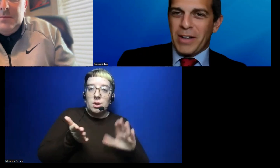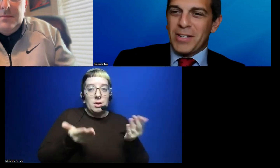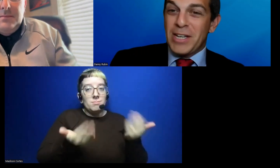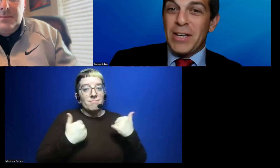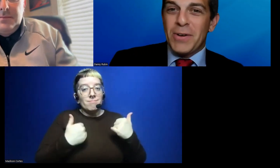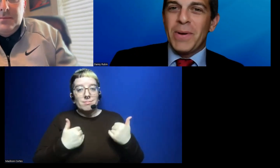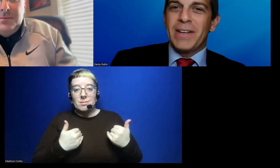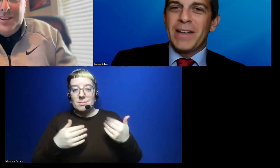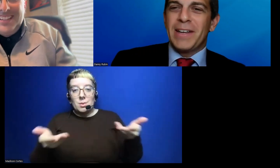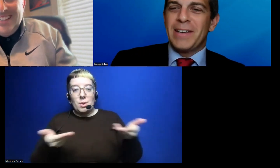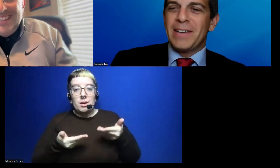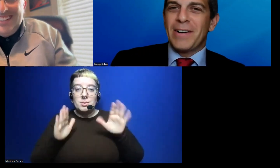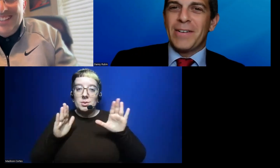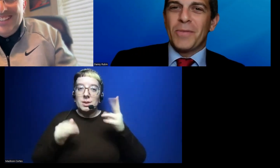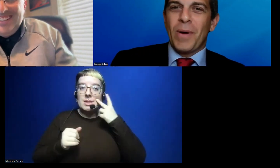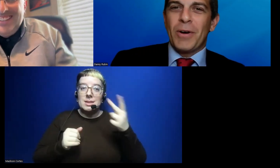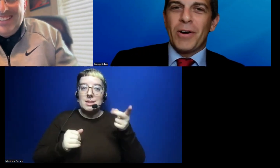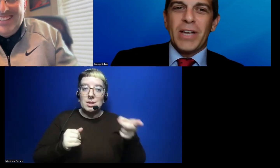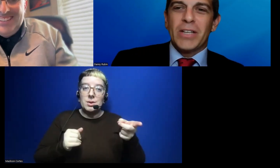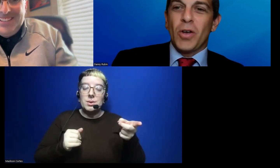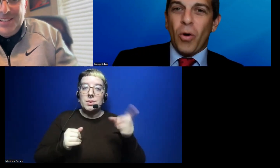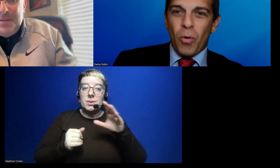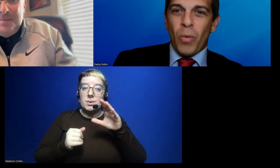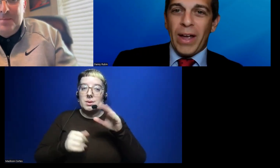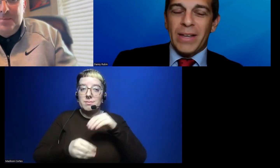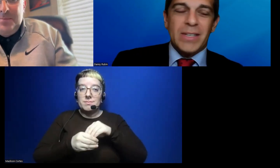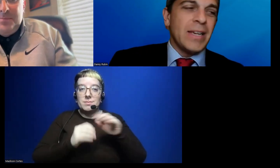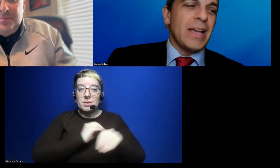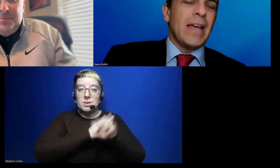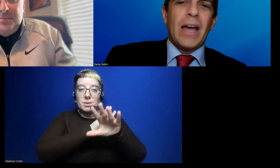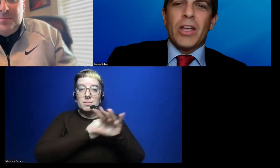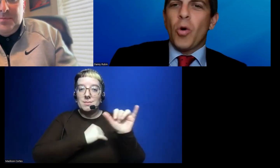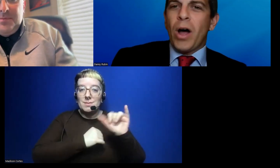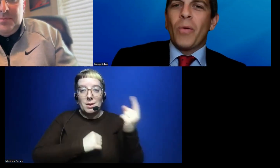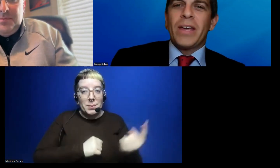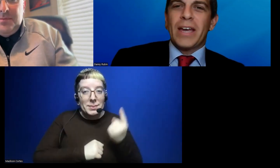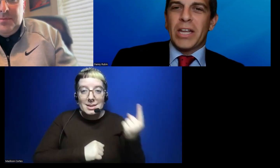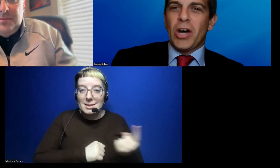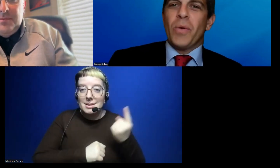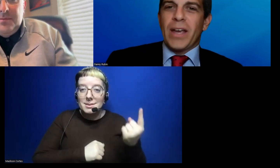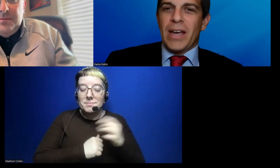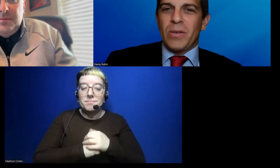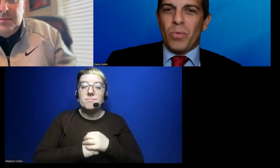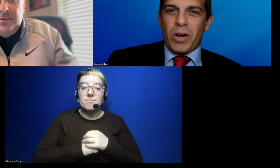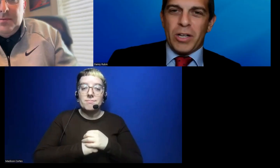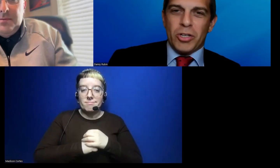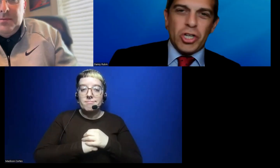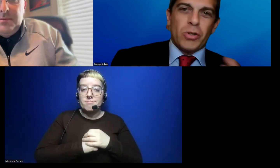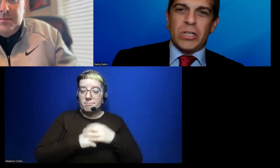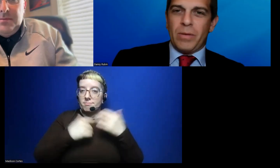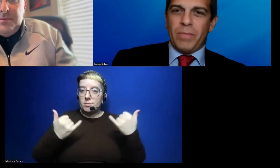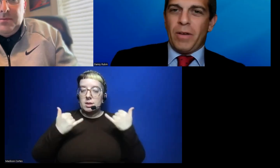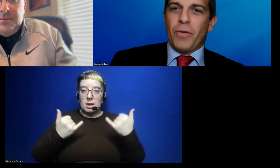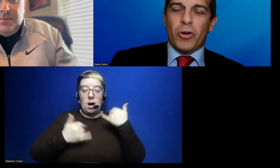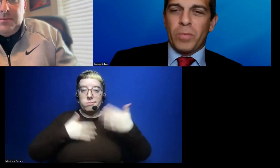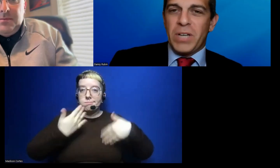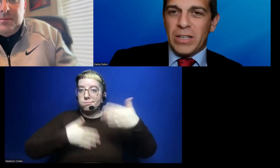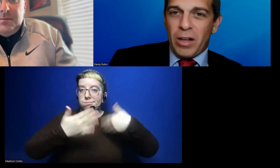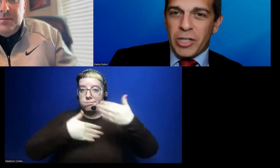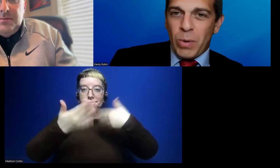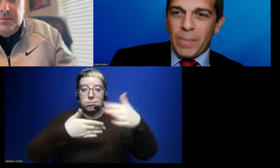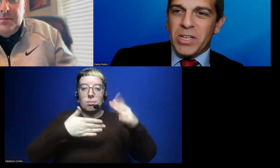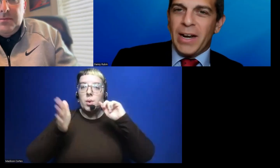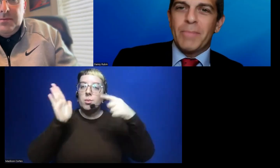well. Great to see you in our webinars as always. While we get going and we're going to show the